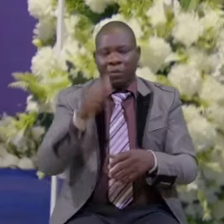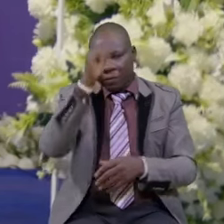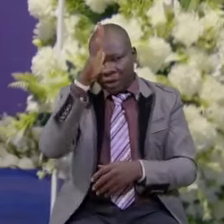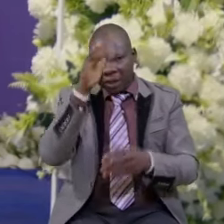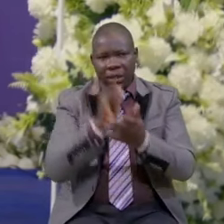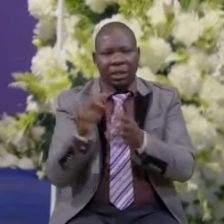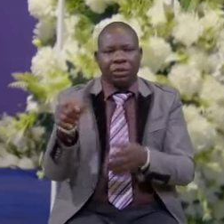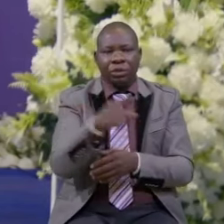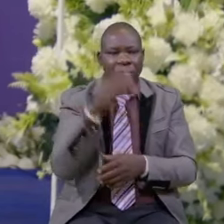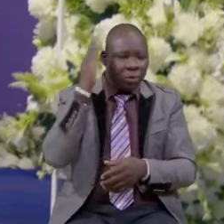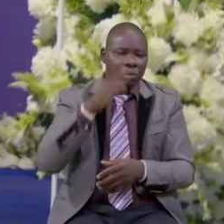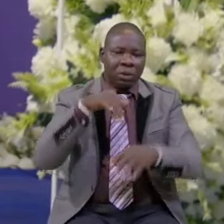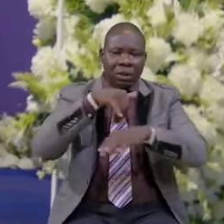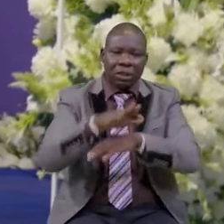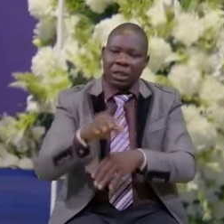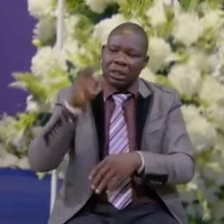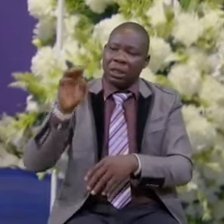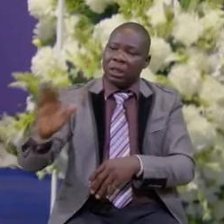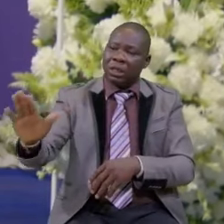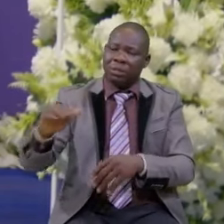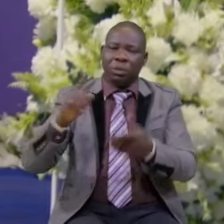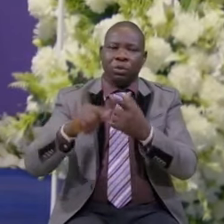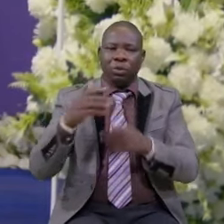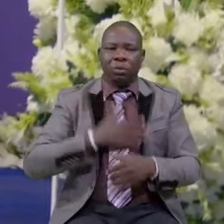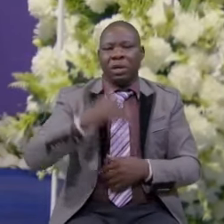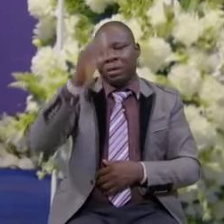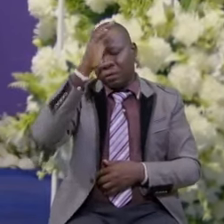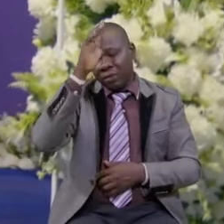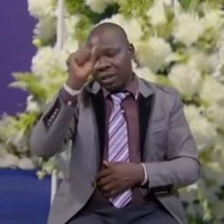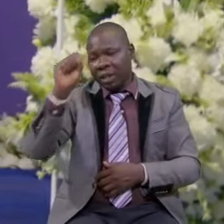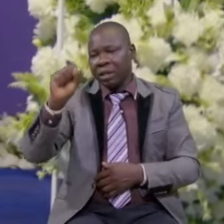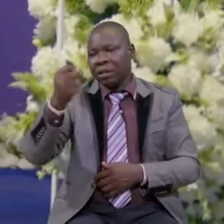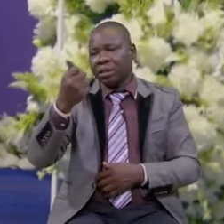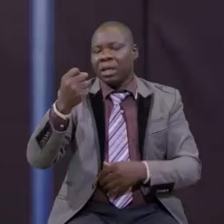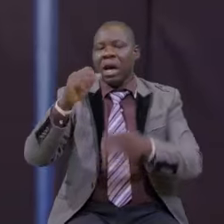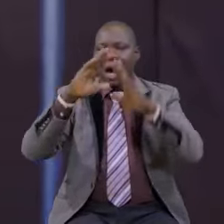wouldest send him to my father's house.